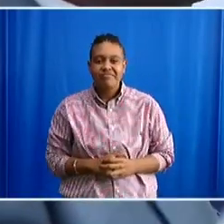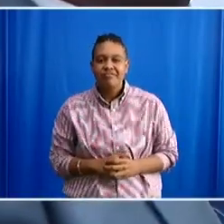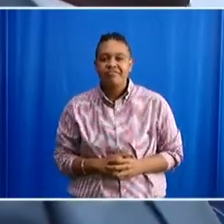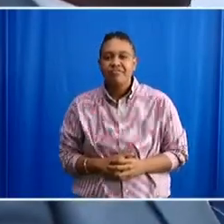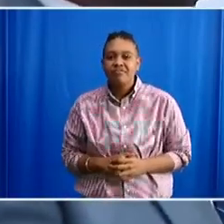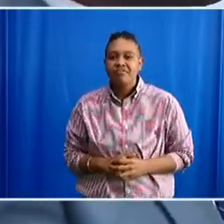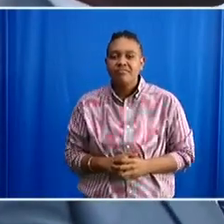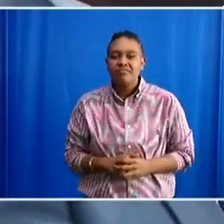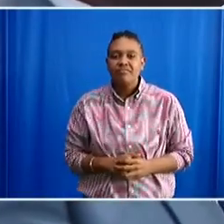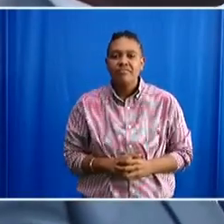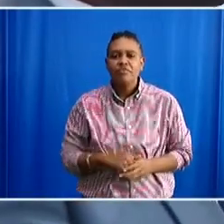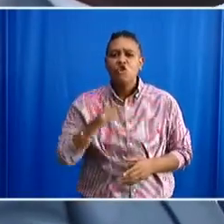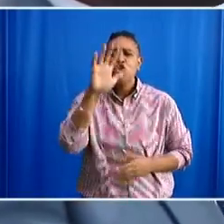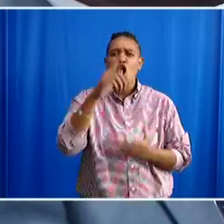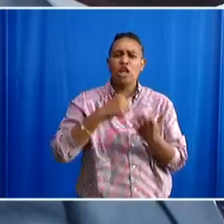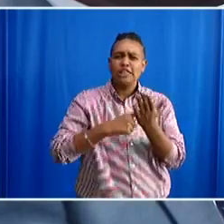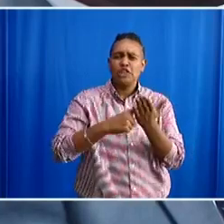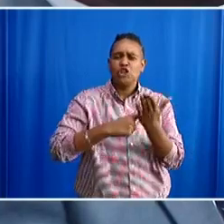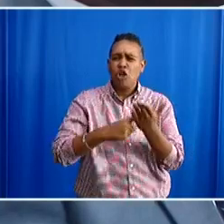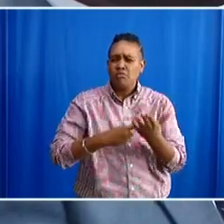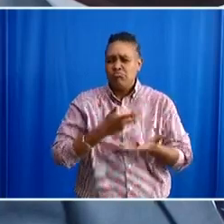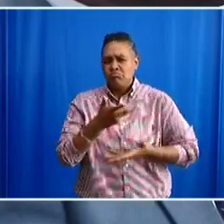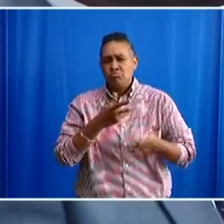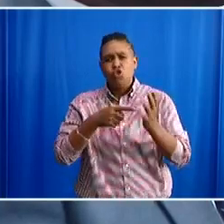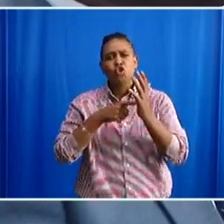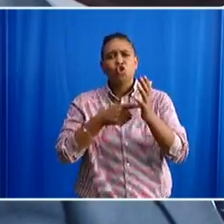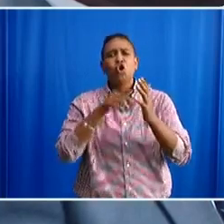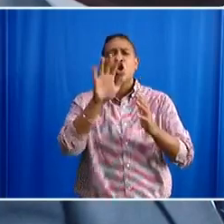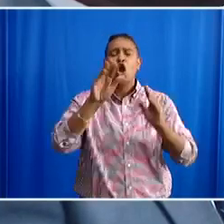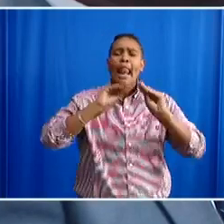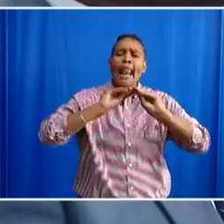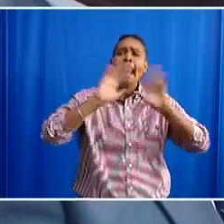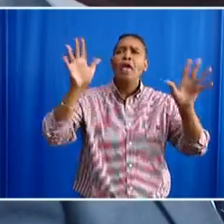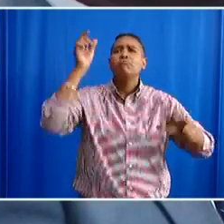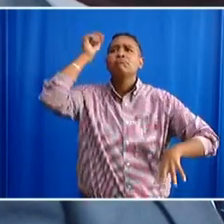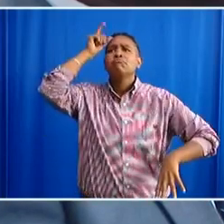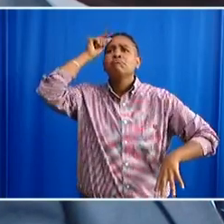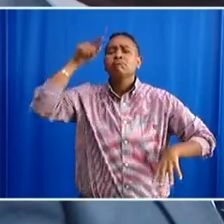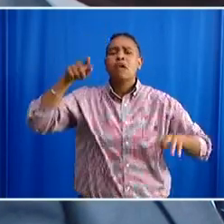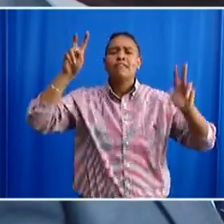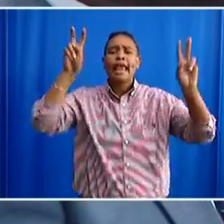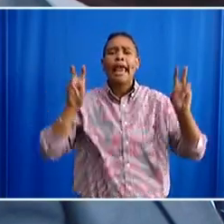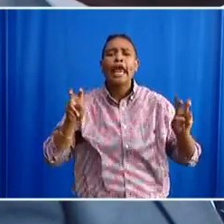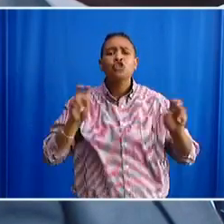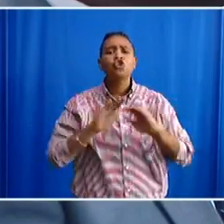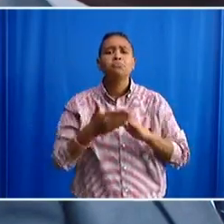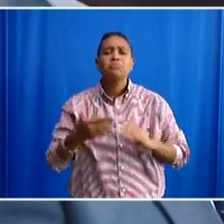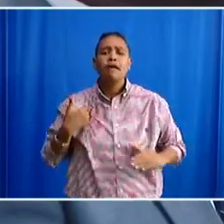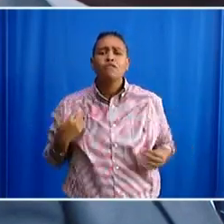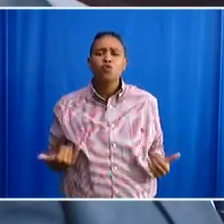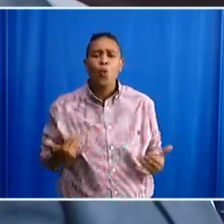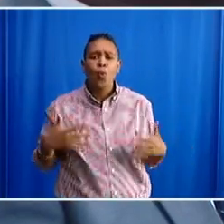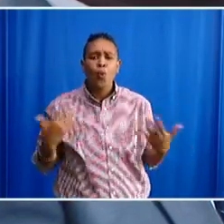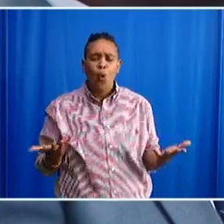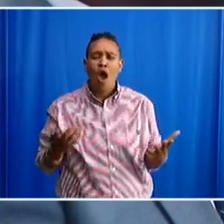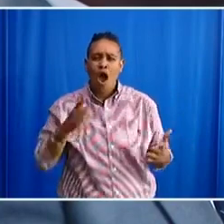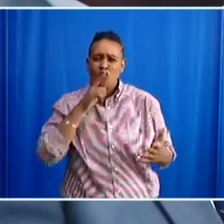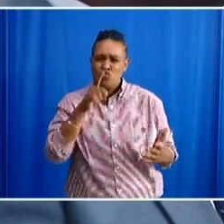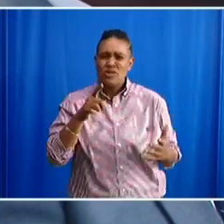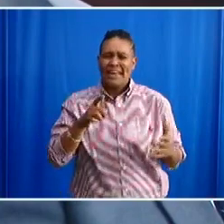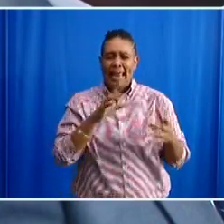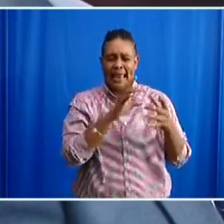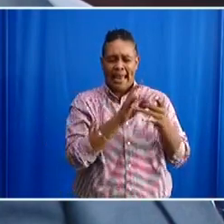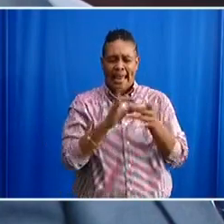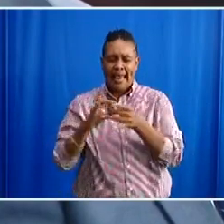Your discourse demonstrated your clear understanding of the issues at hand and the inextricable